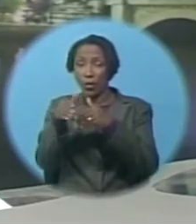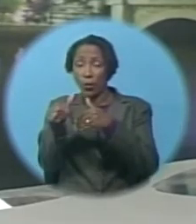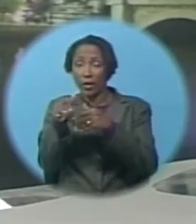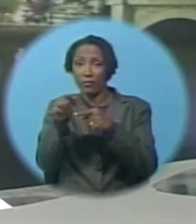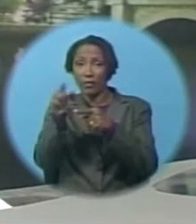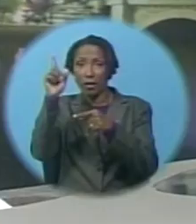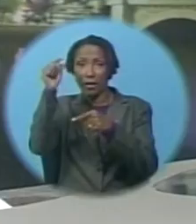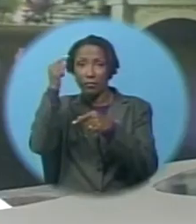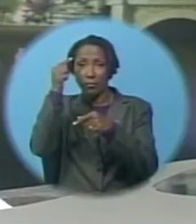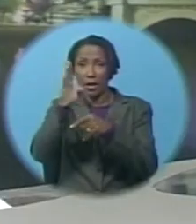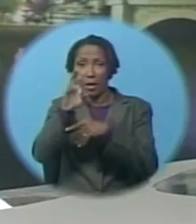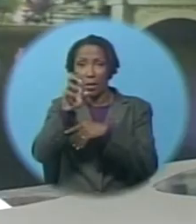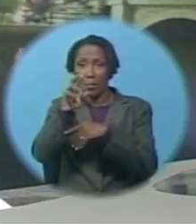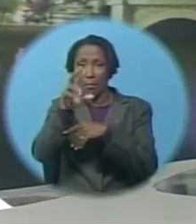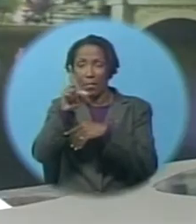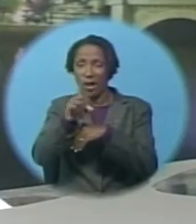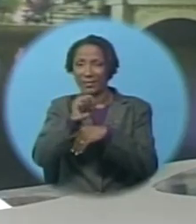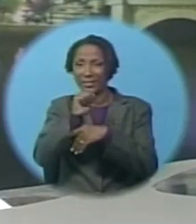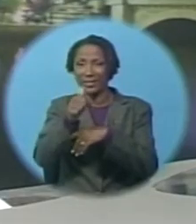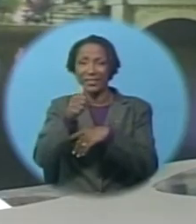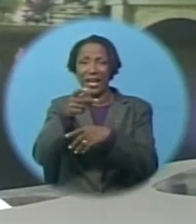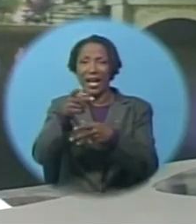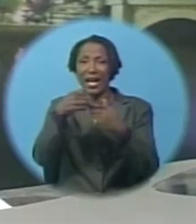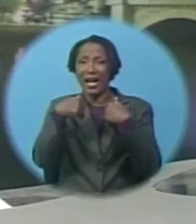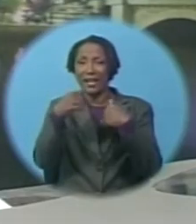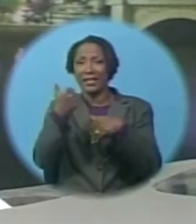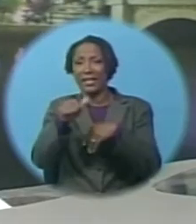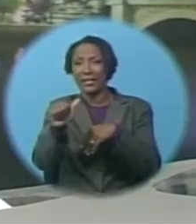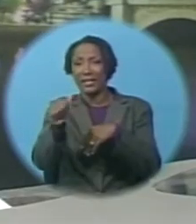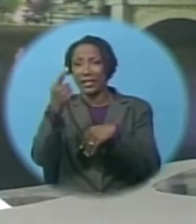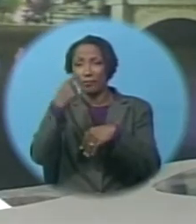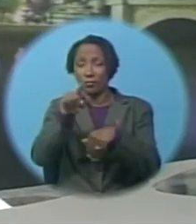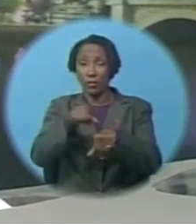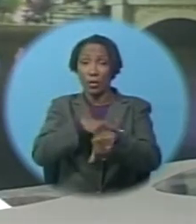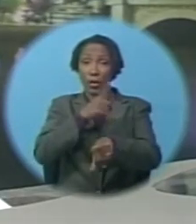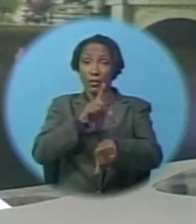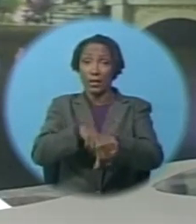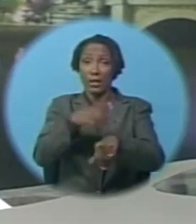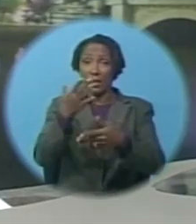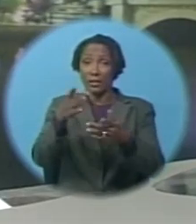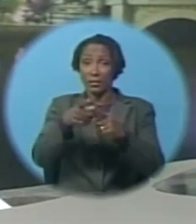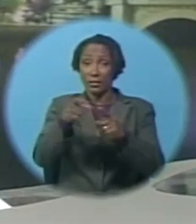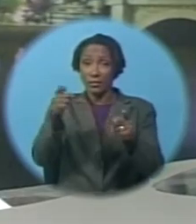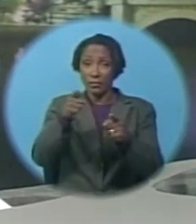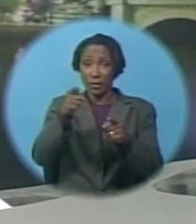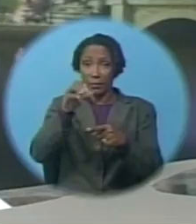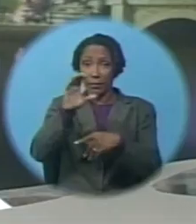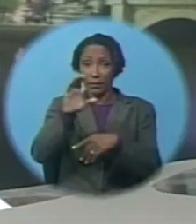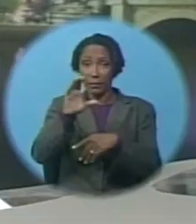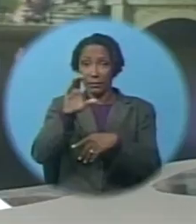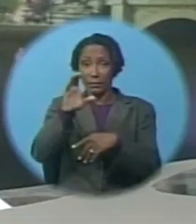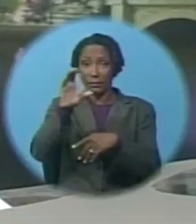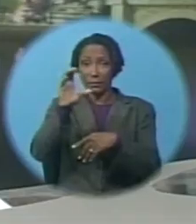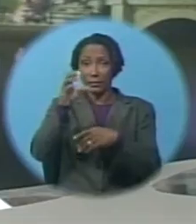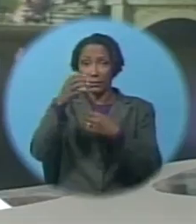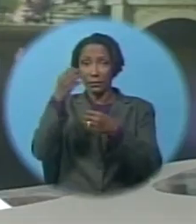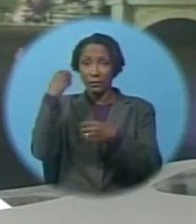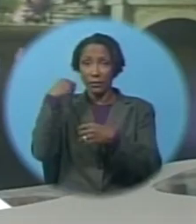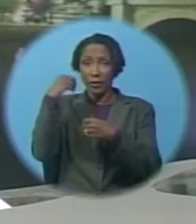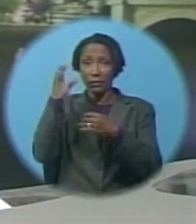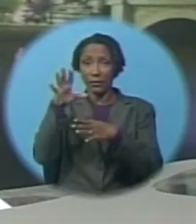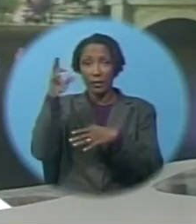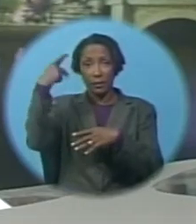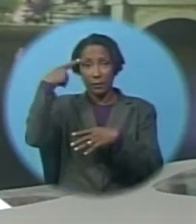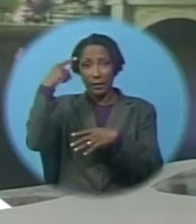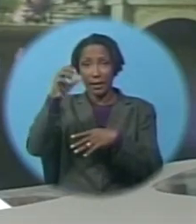has not held any government bonds for quite some time. This is according to Chief Investment Officer Peter Arender, who was responding